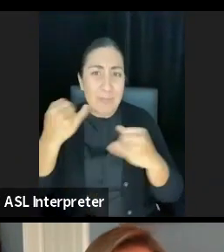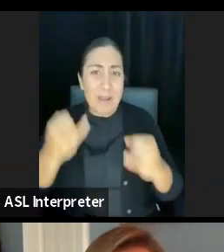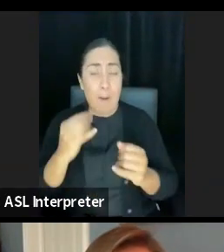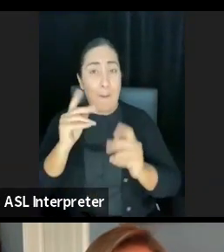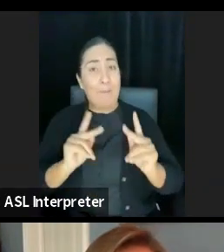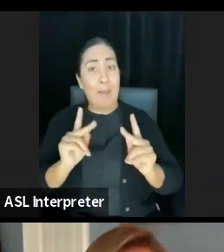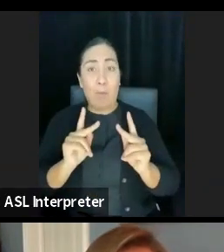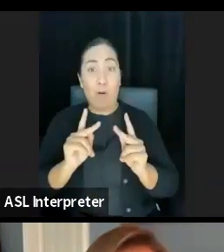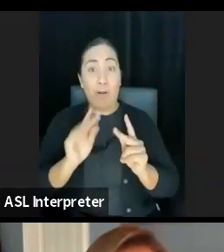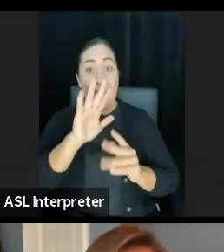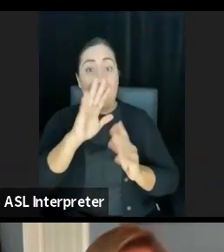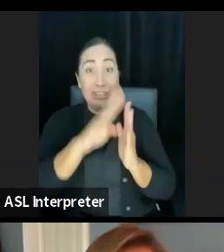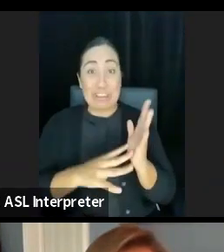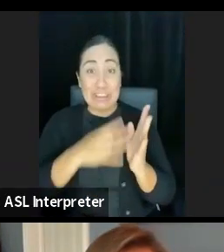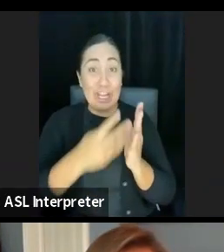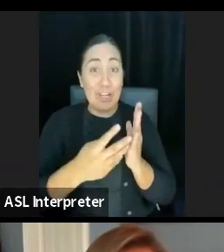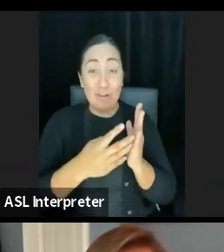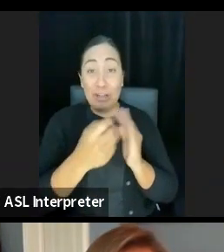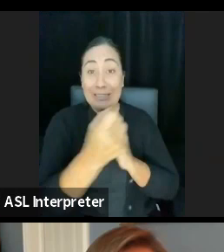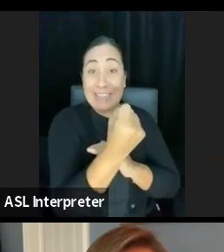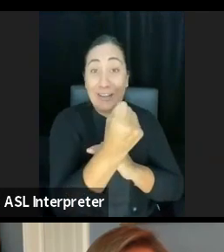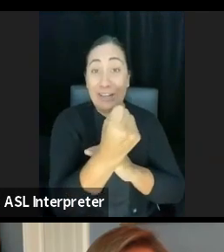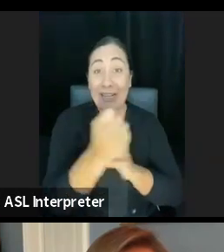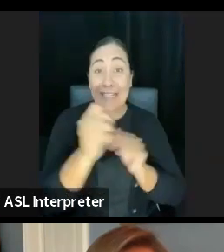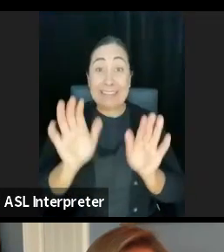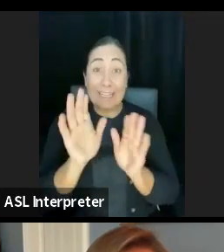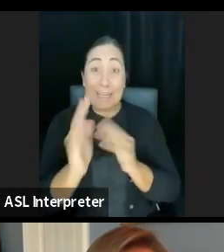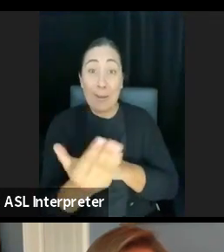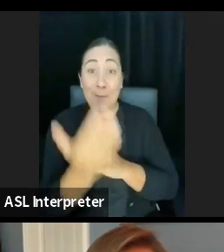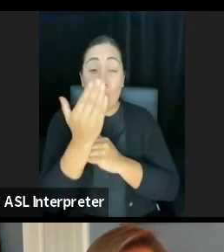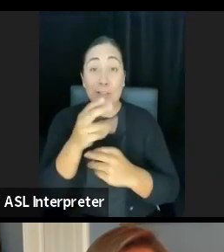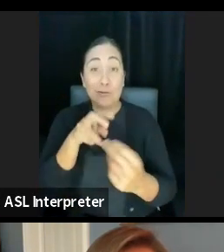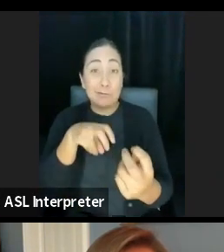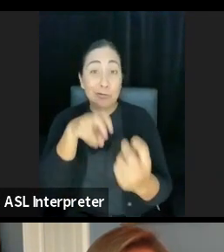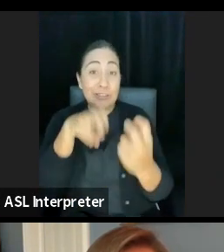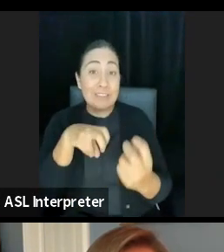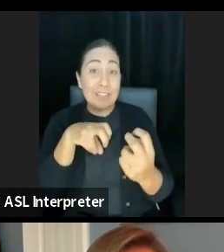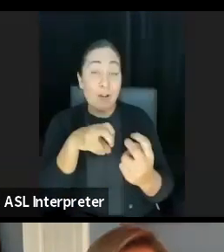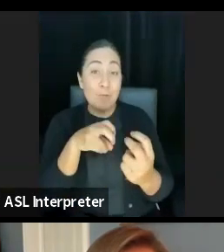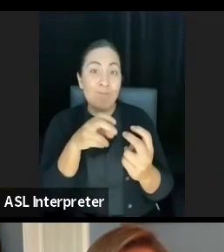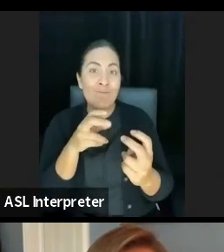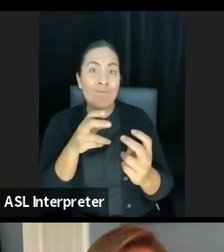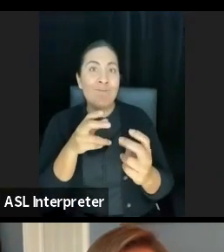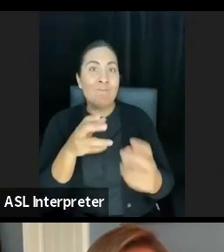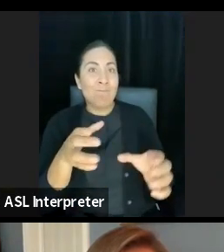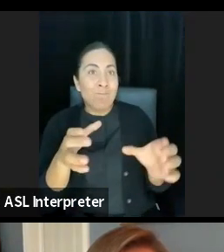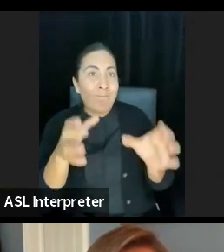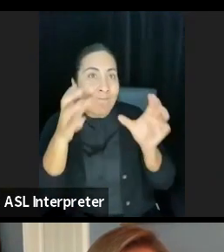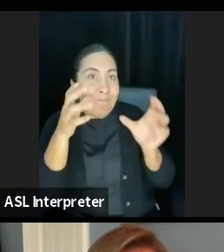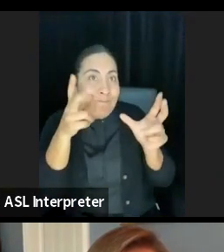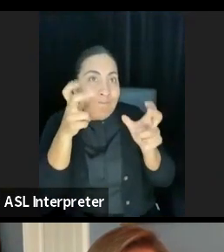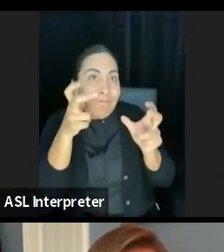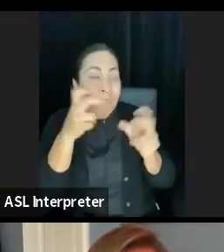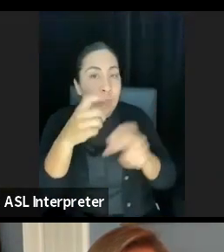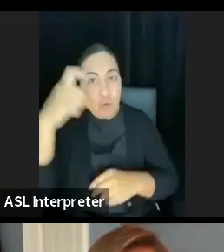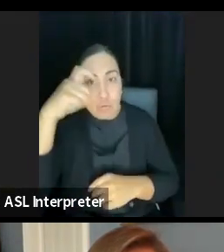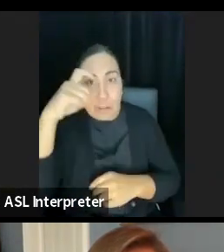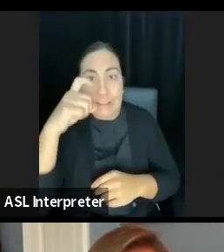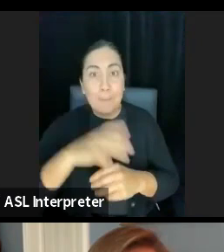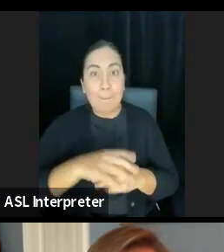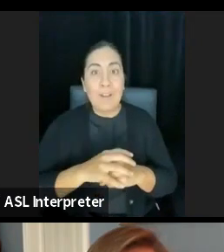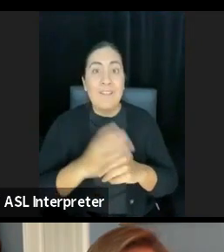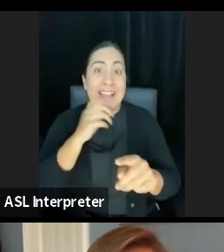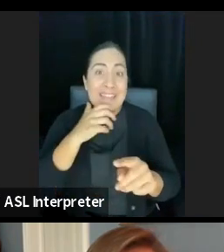schedule, right? Saturday and Sunday mornings to sit down and listen to the wisdom that elders who have had this like